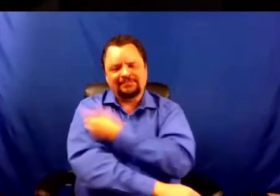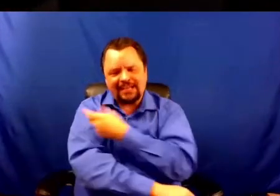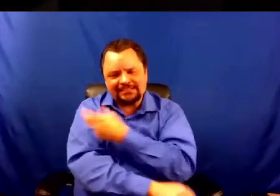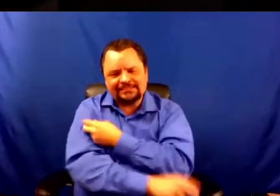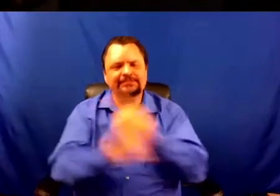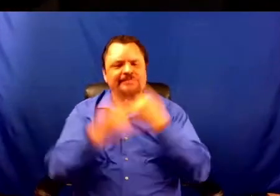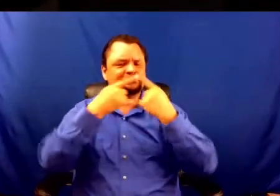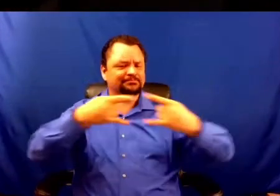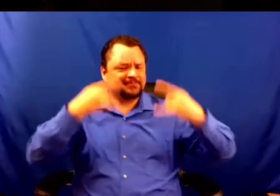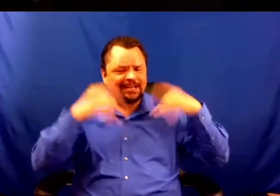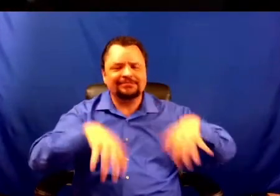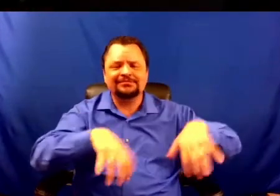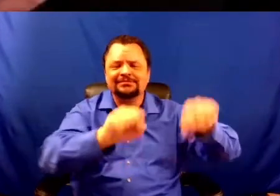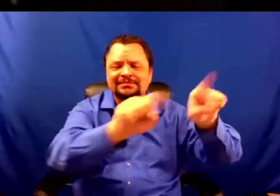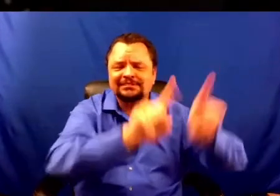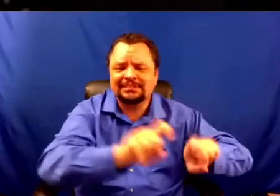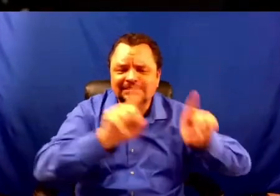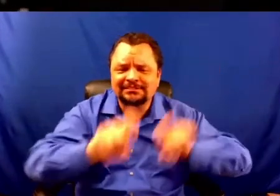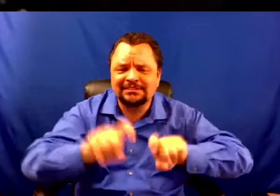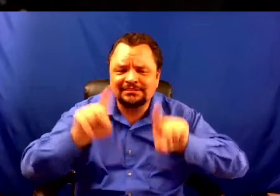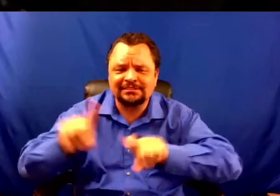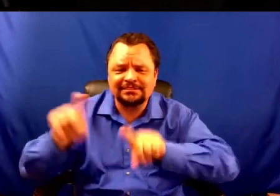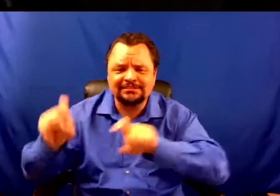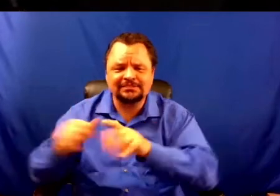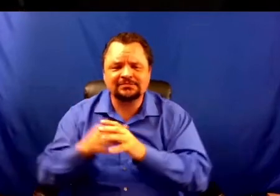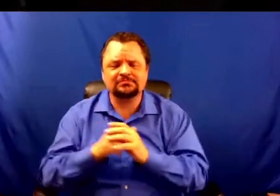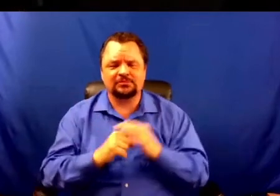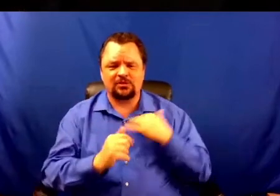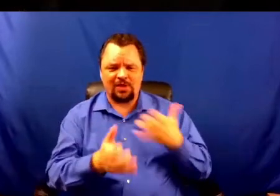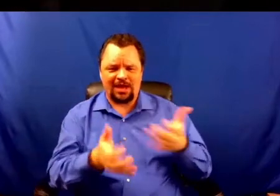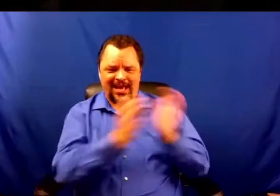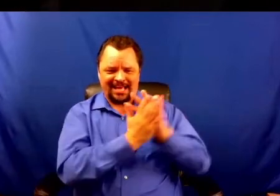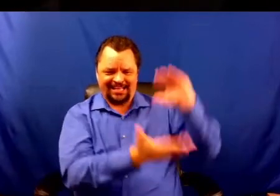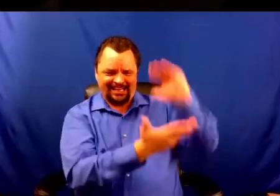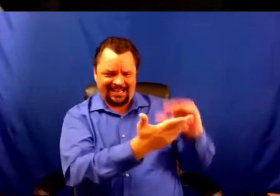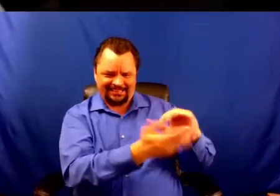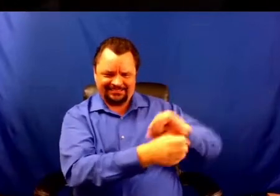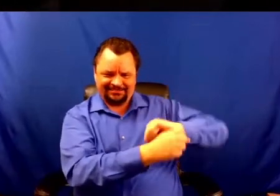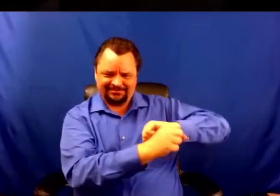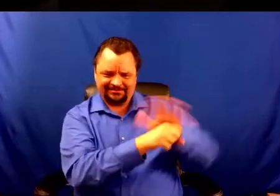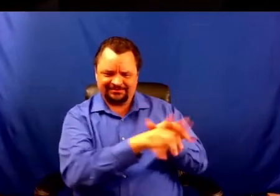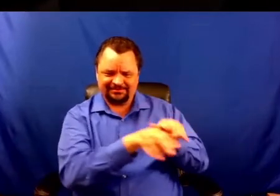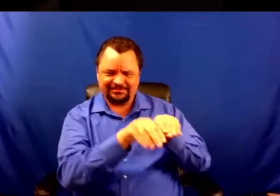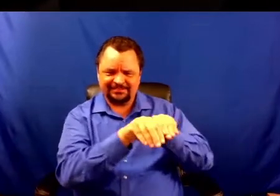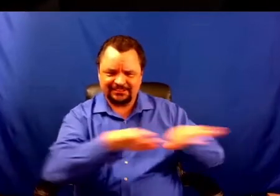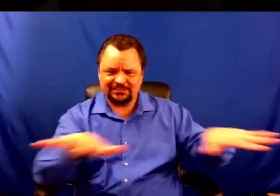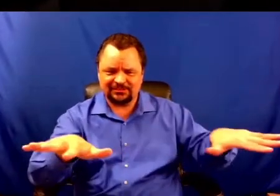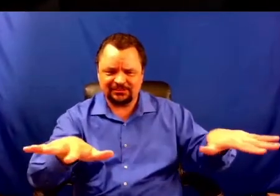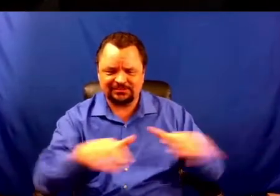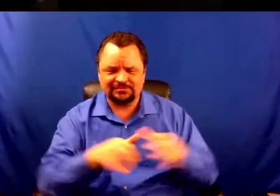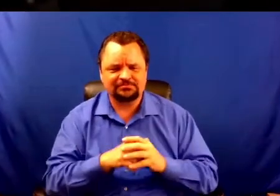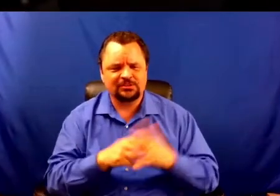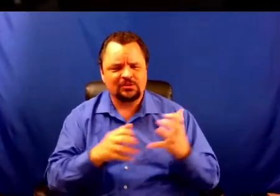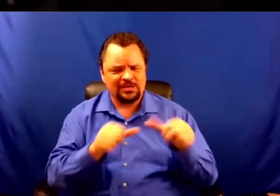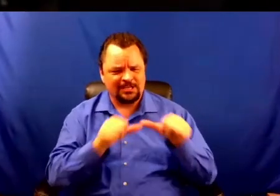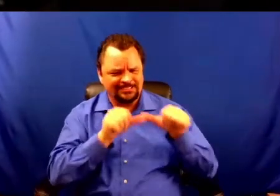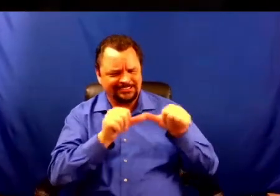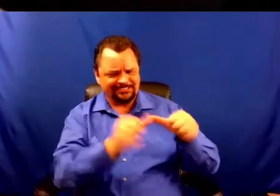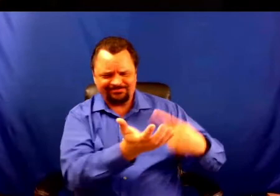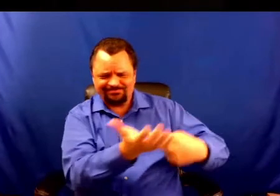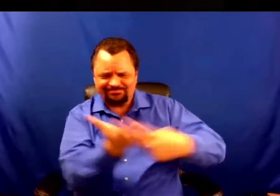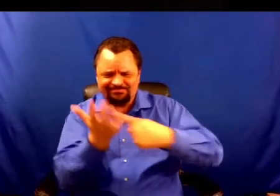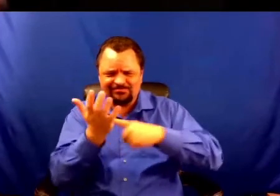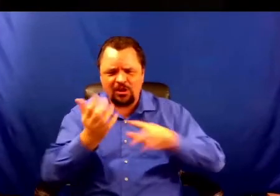tested. They are asking that we slow the spread of COVID. And then they are preparing, and there are